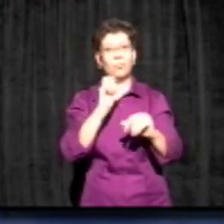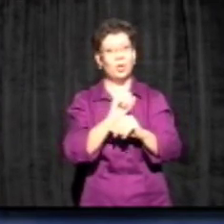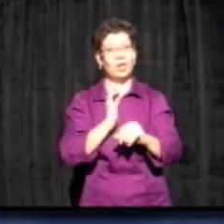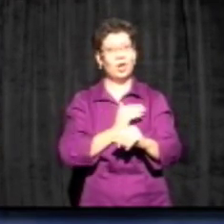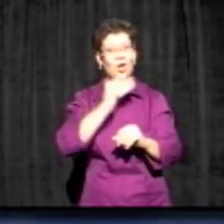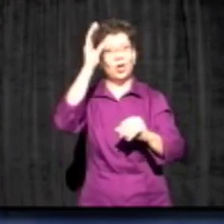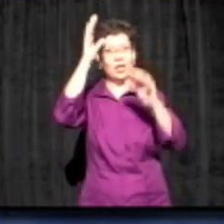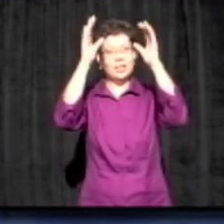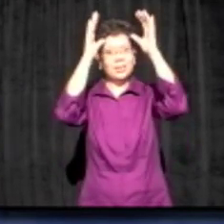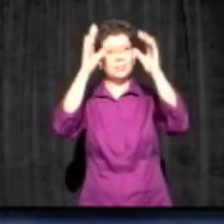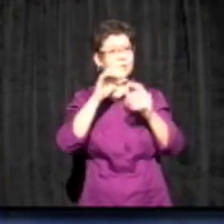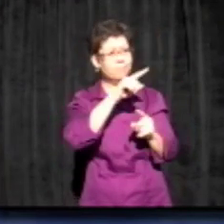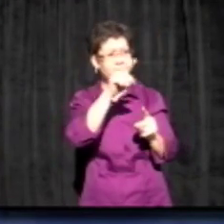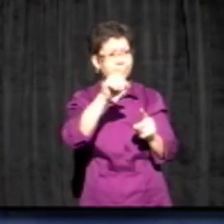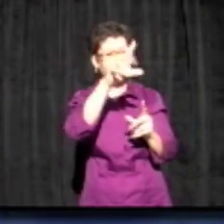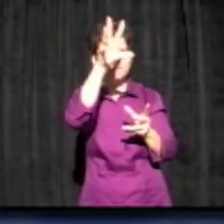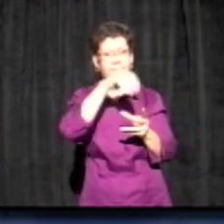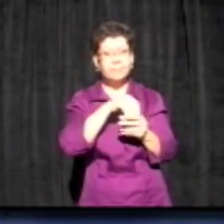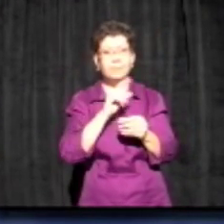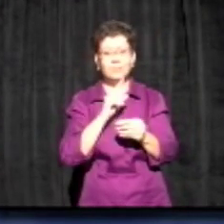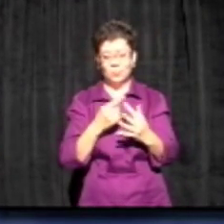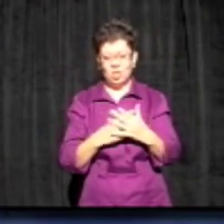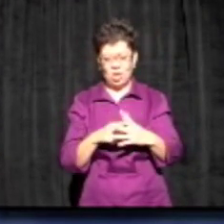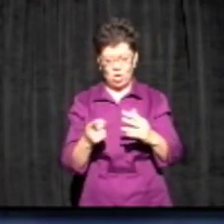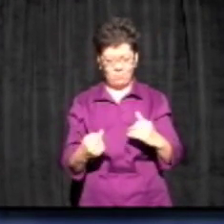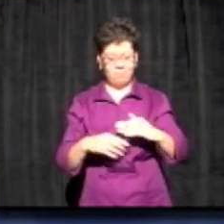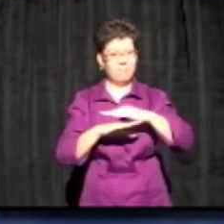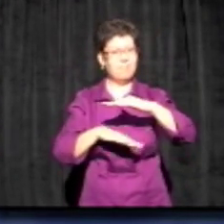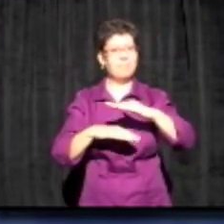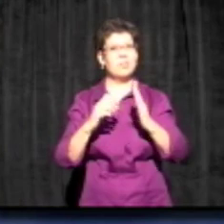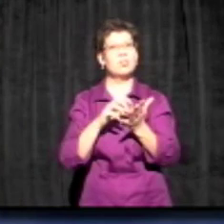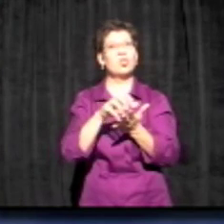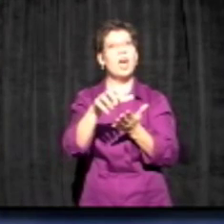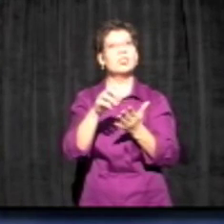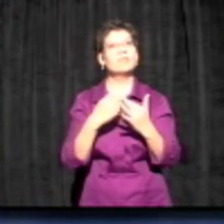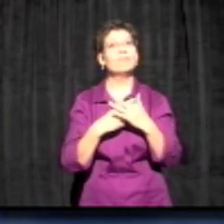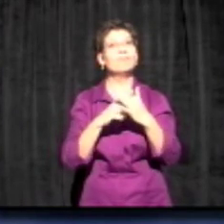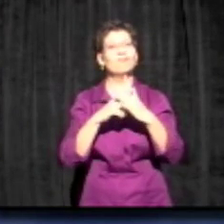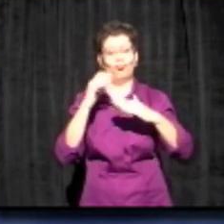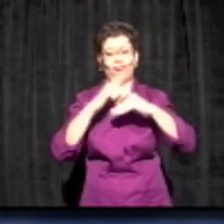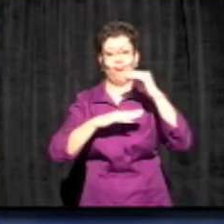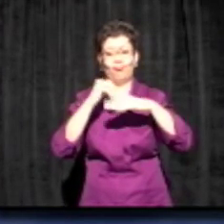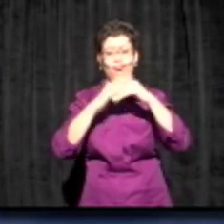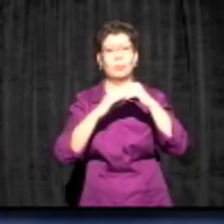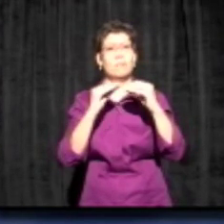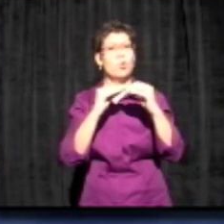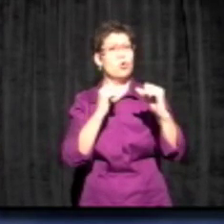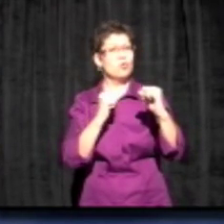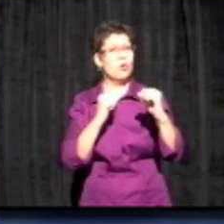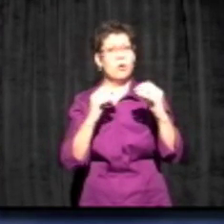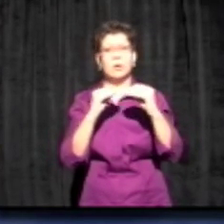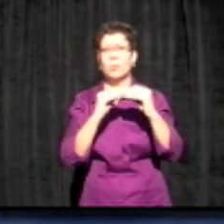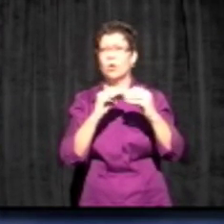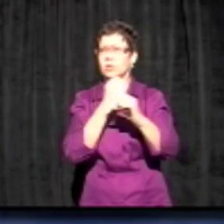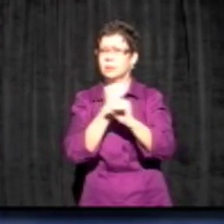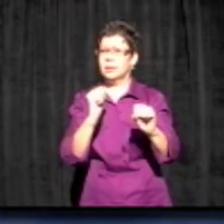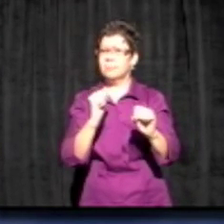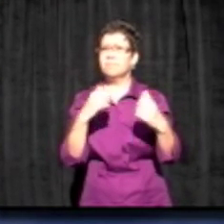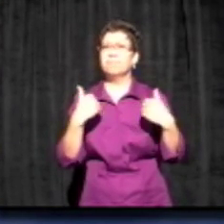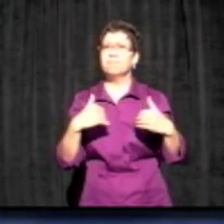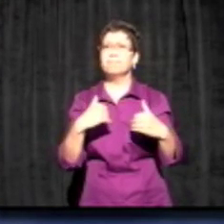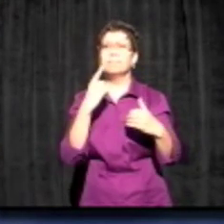together and create a vehicle from scratch that is better than any vehicle ever designed. More durable, more safety,